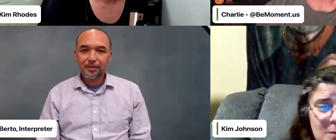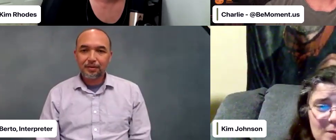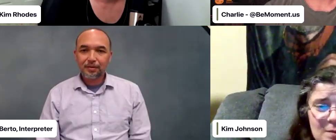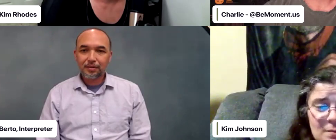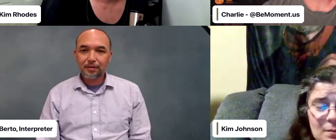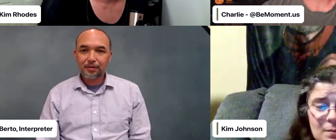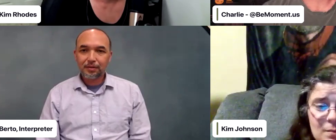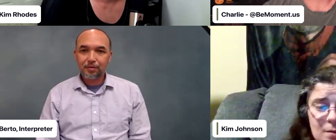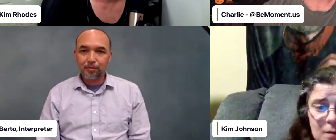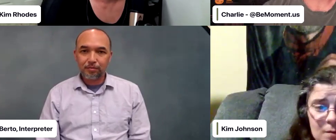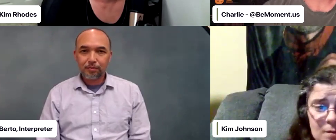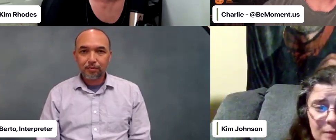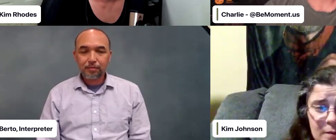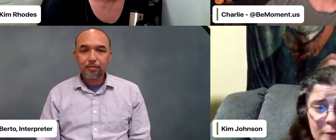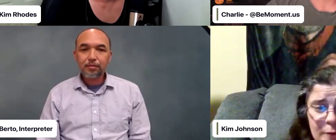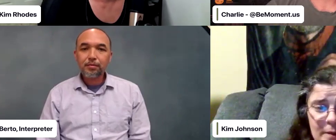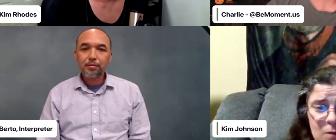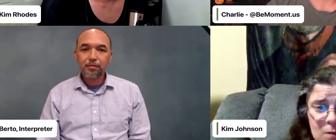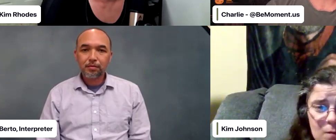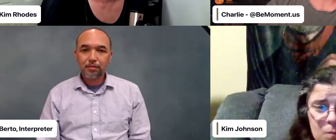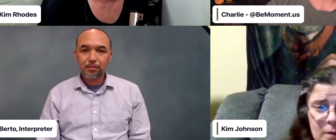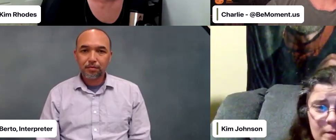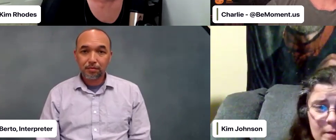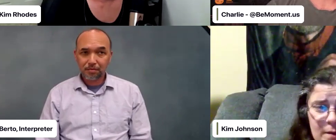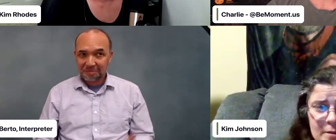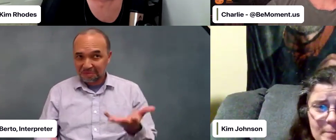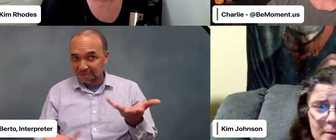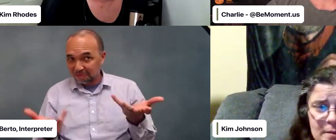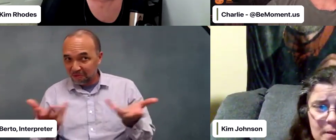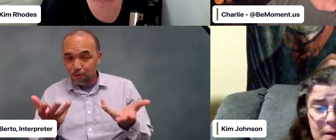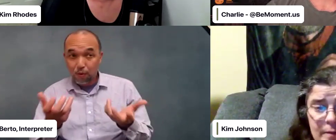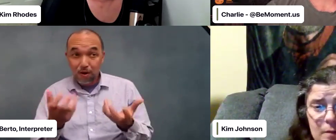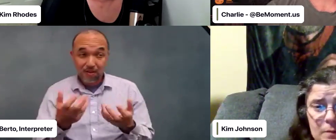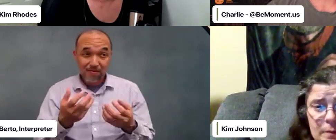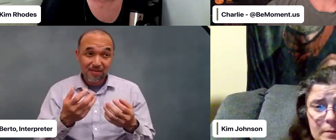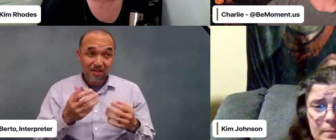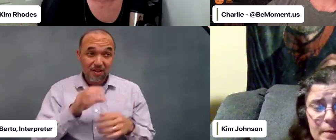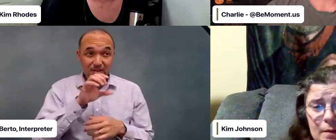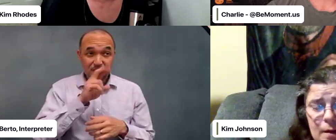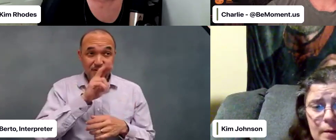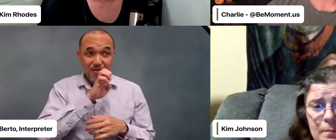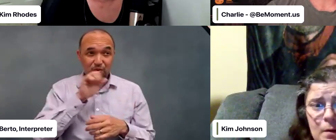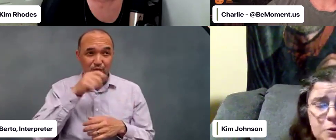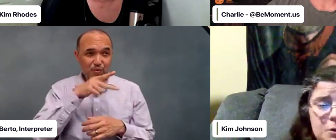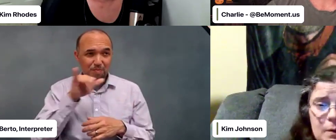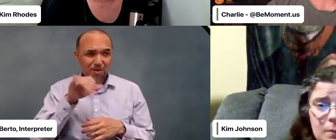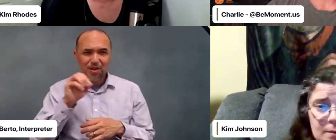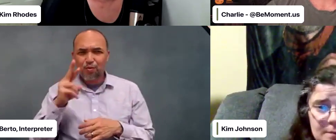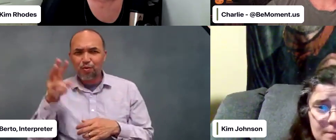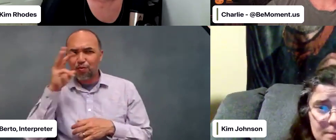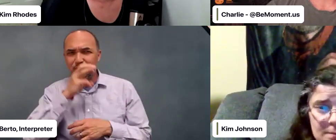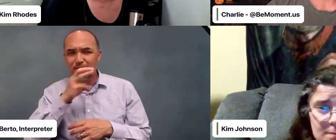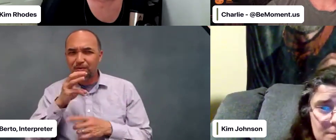Are we wanting ghosts, definitely creepy, or one that I experienced that I thought was weird, but I'm not sure what it